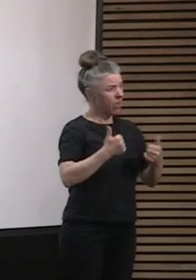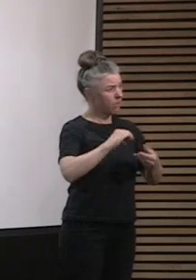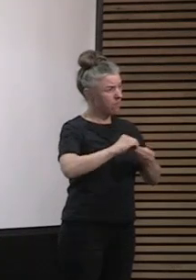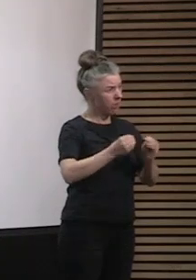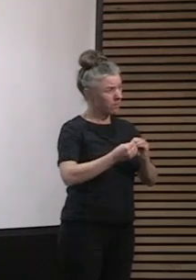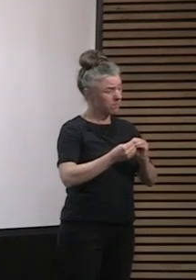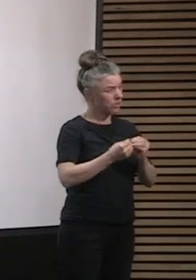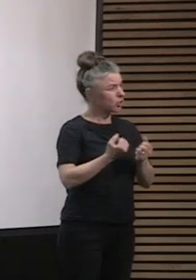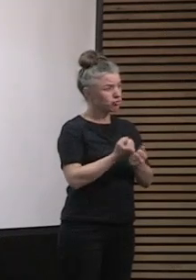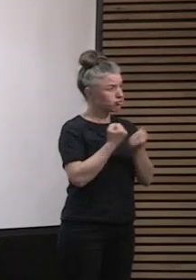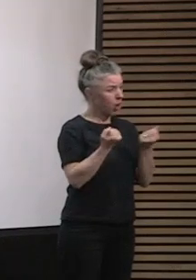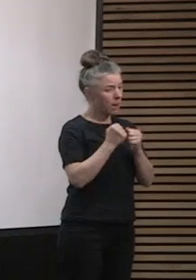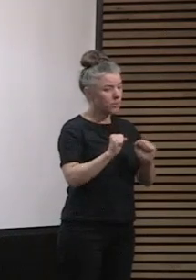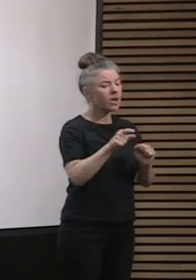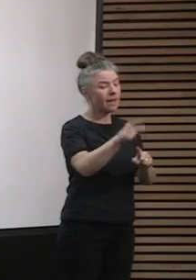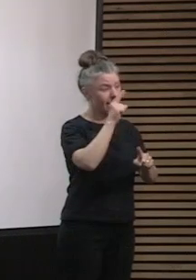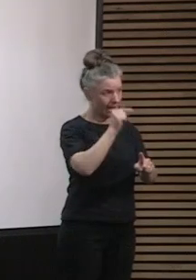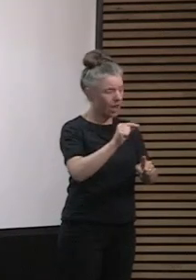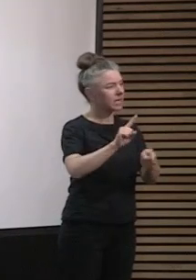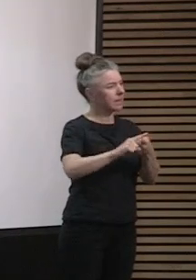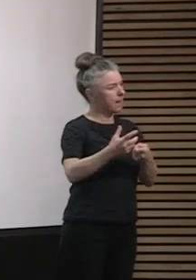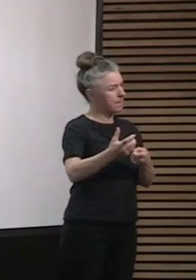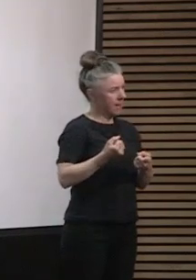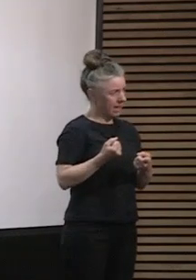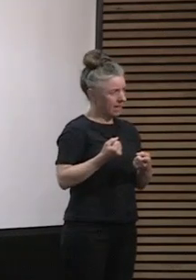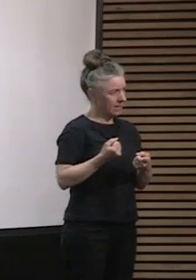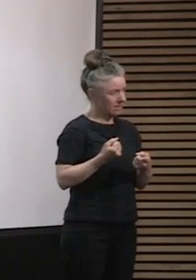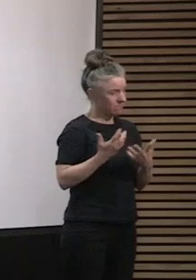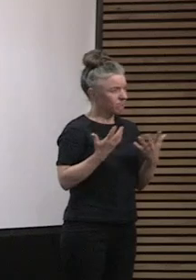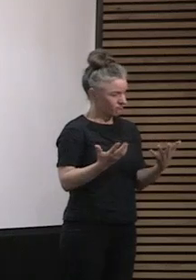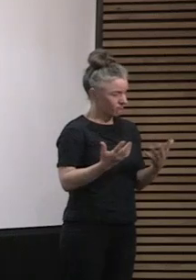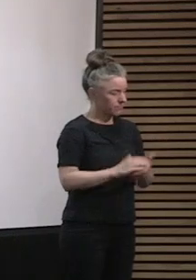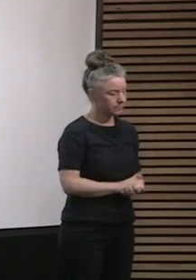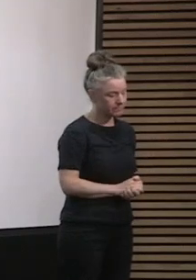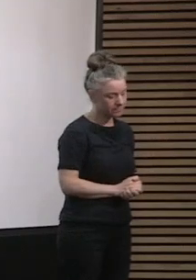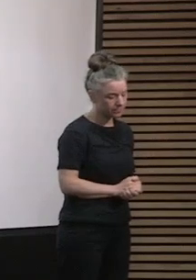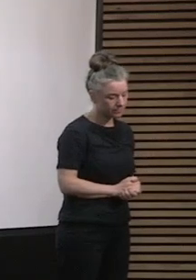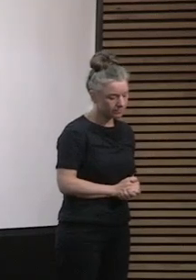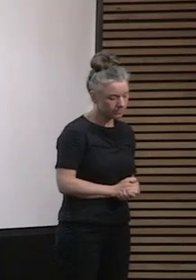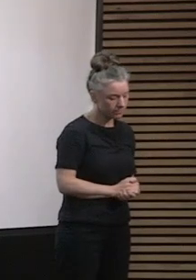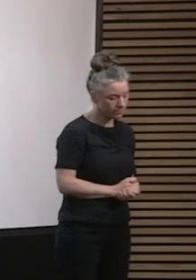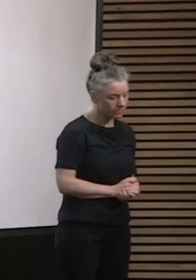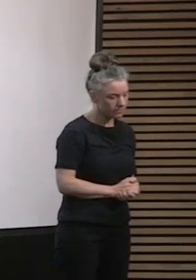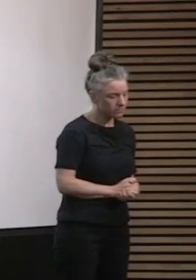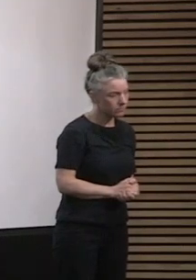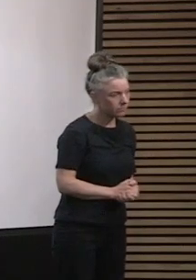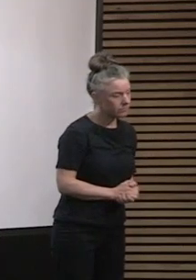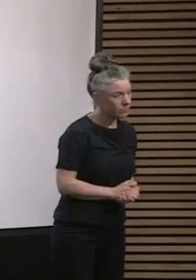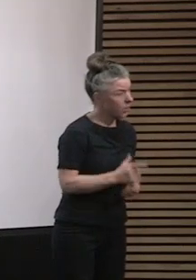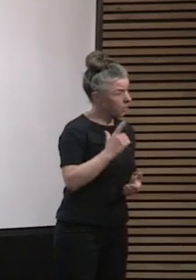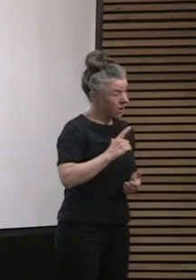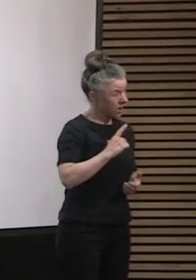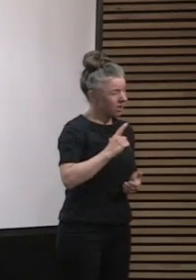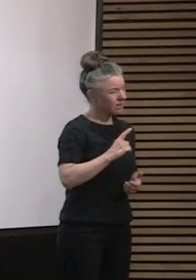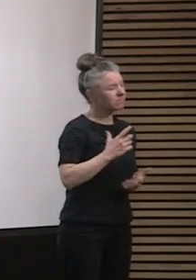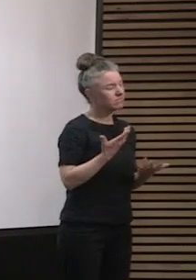has the confidence to do so, and they know that they will be looked after regardless of where they work. We are doing this in part to